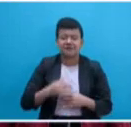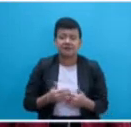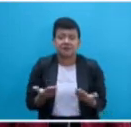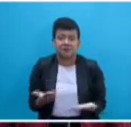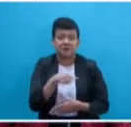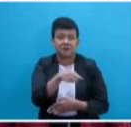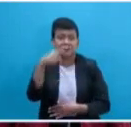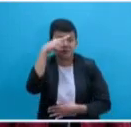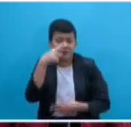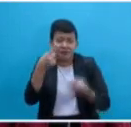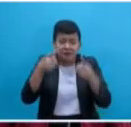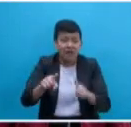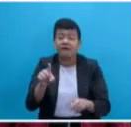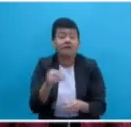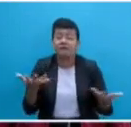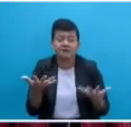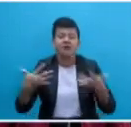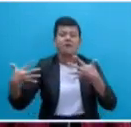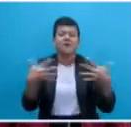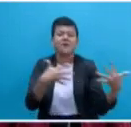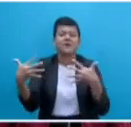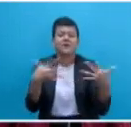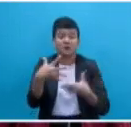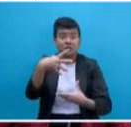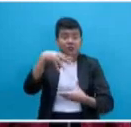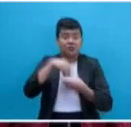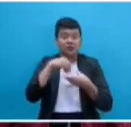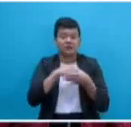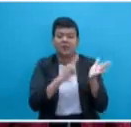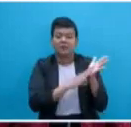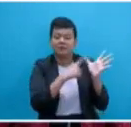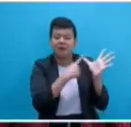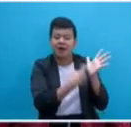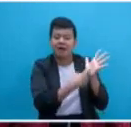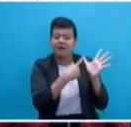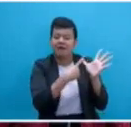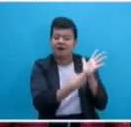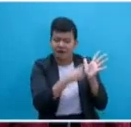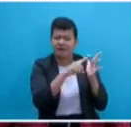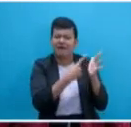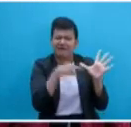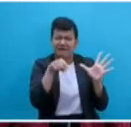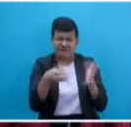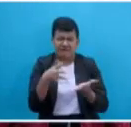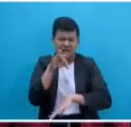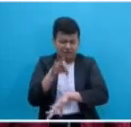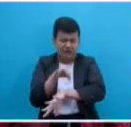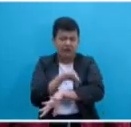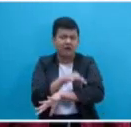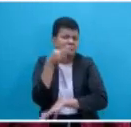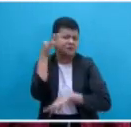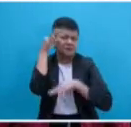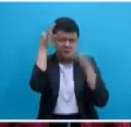theater, and that included casualties to malaria, Mr. Speaker, 3 had English or European names, 1 Maori name,